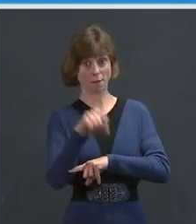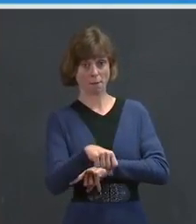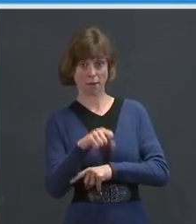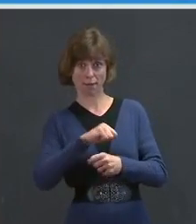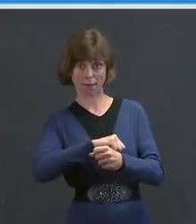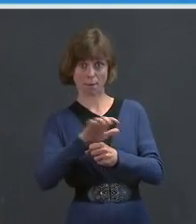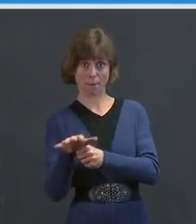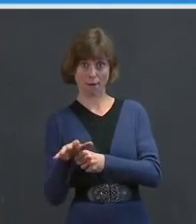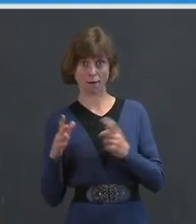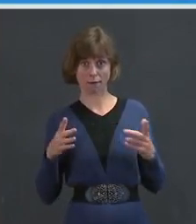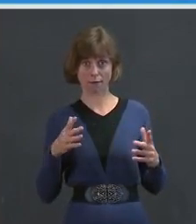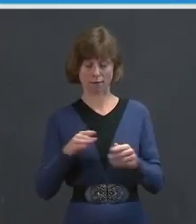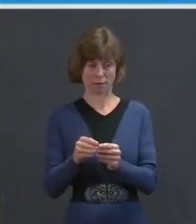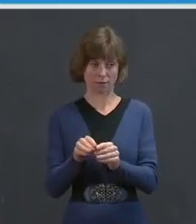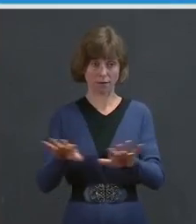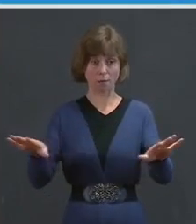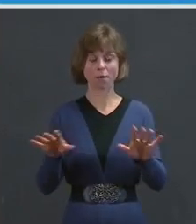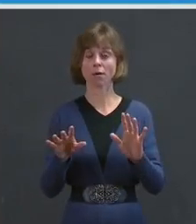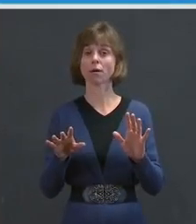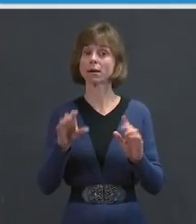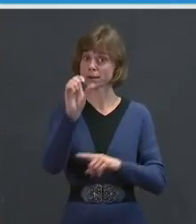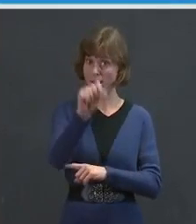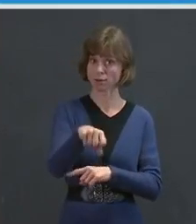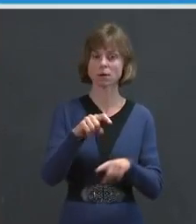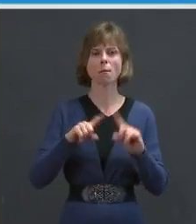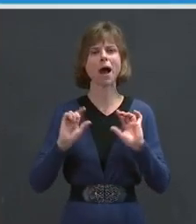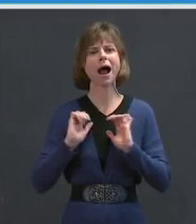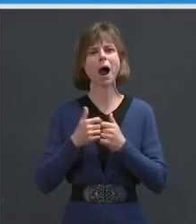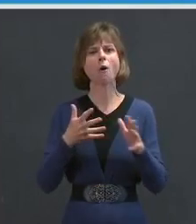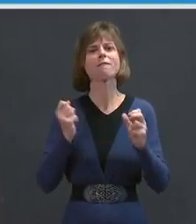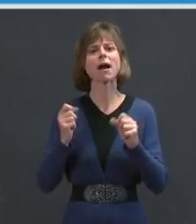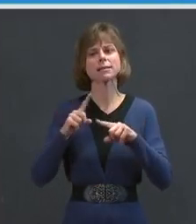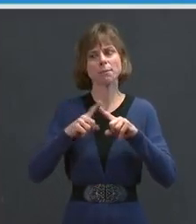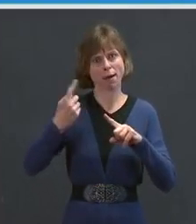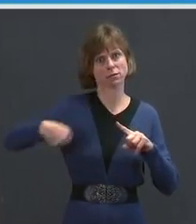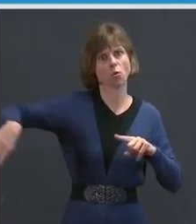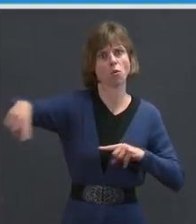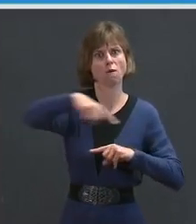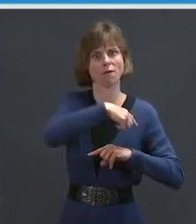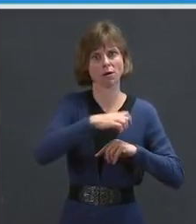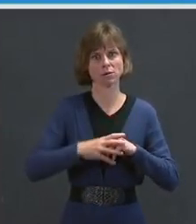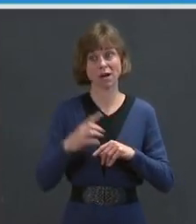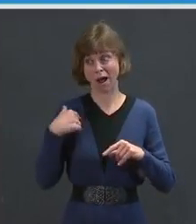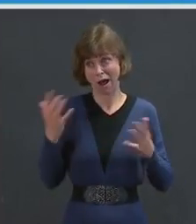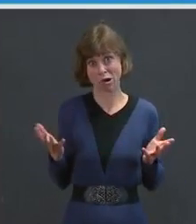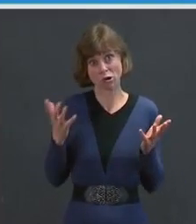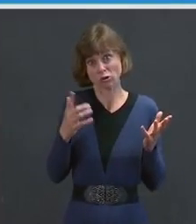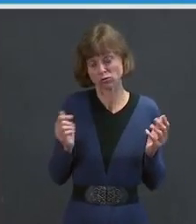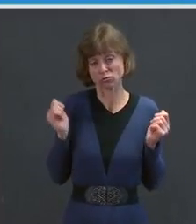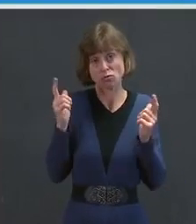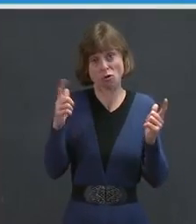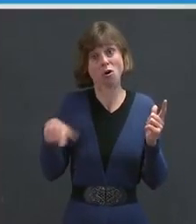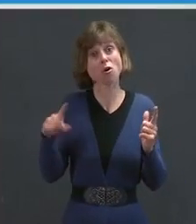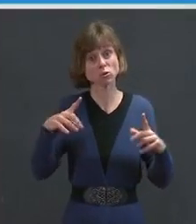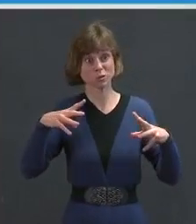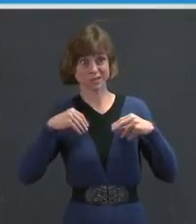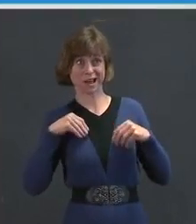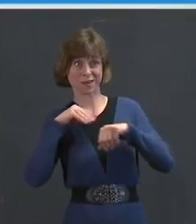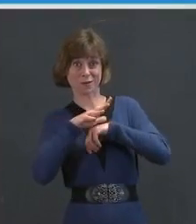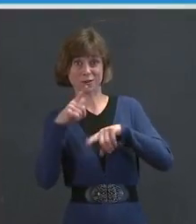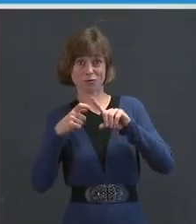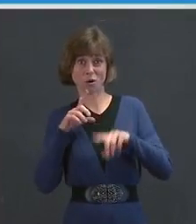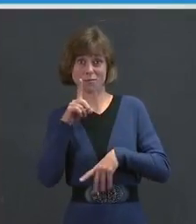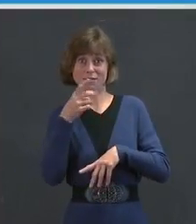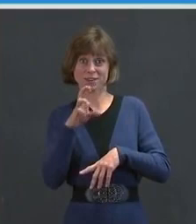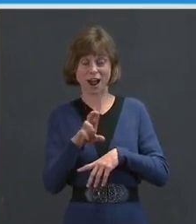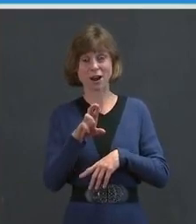quickly we exit this crisis depends on all of us. And that's why I encourage everyone to take the advice of Drs. Walensky, Fauci,